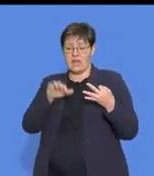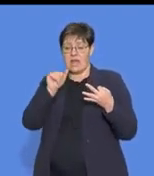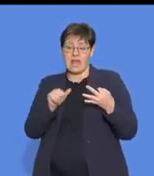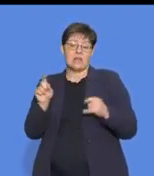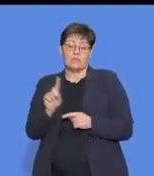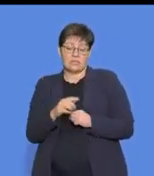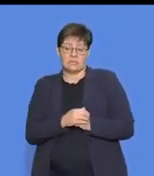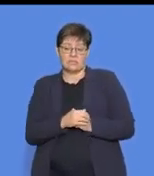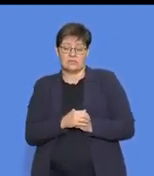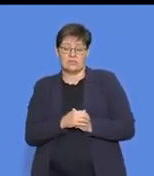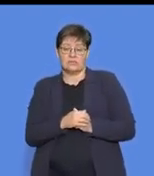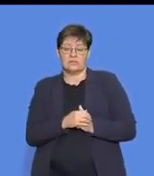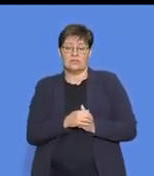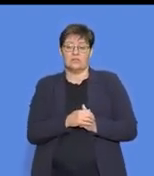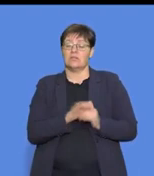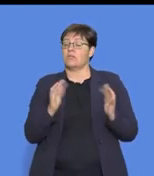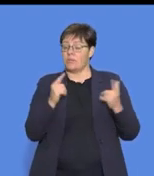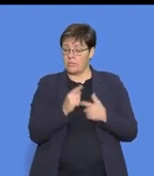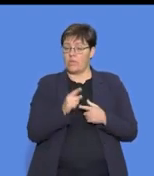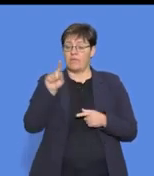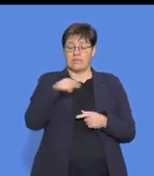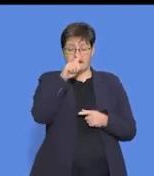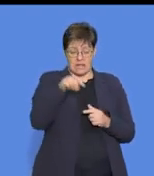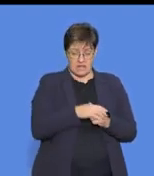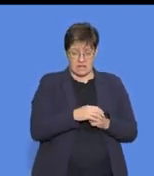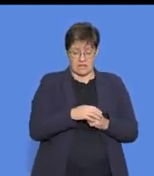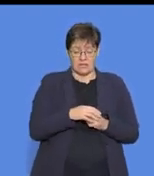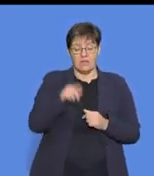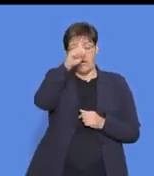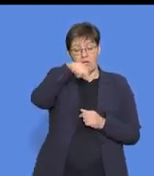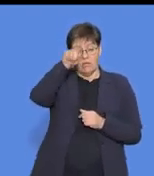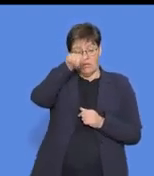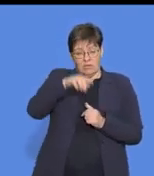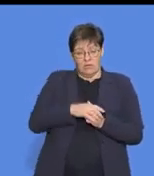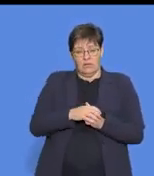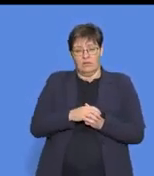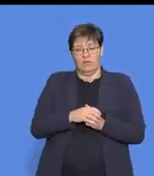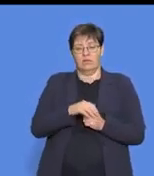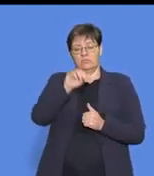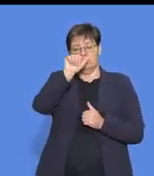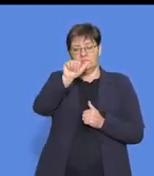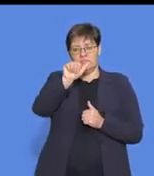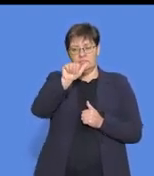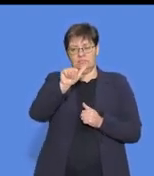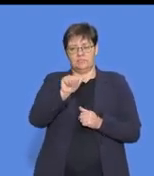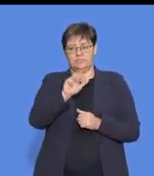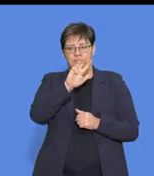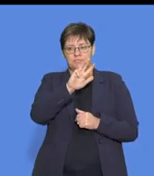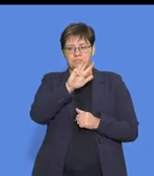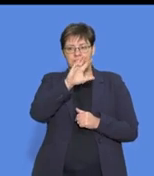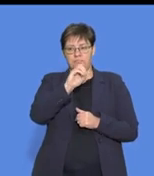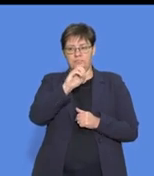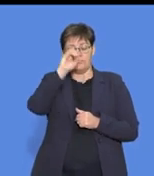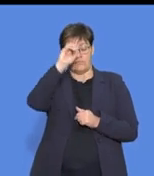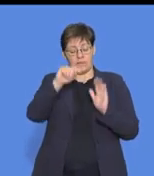A now has to be what? It's got to be the complement of theta. So A, this angle here on top, actually is